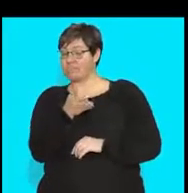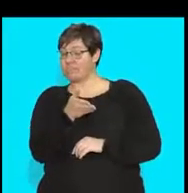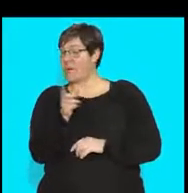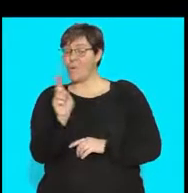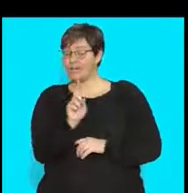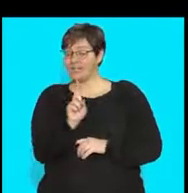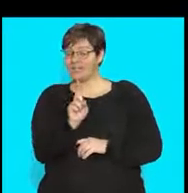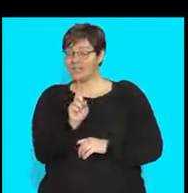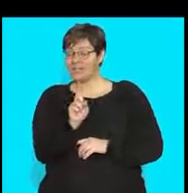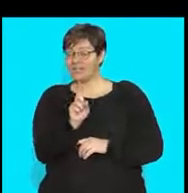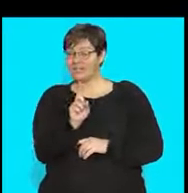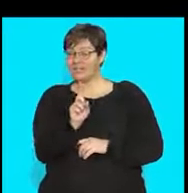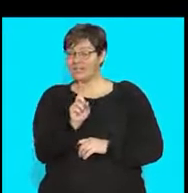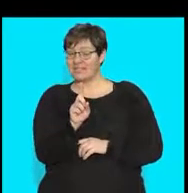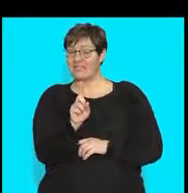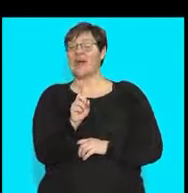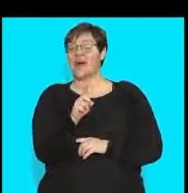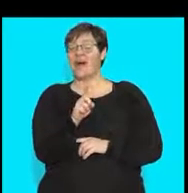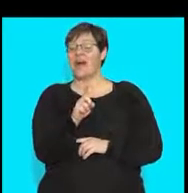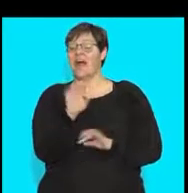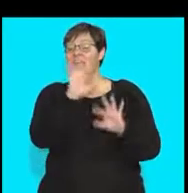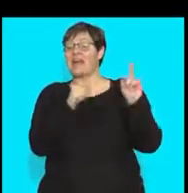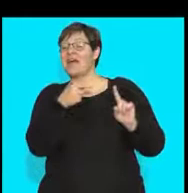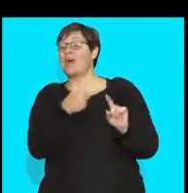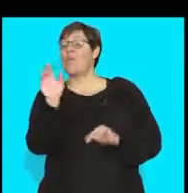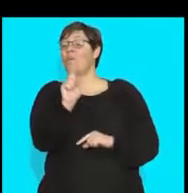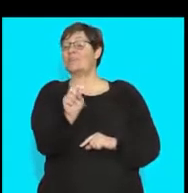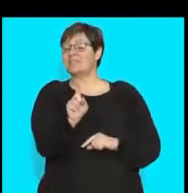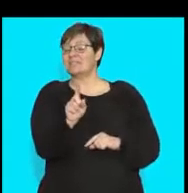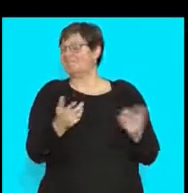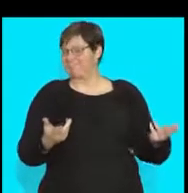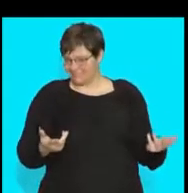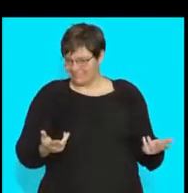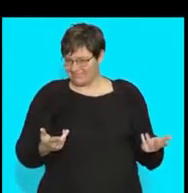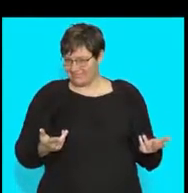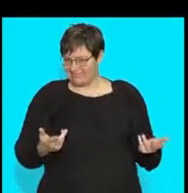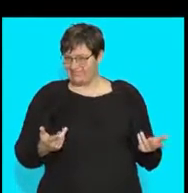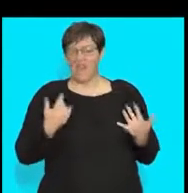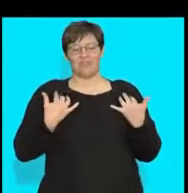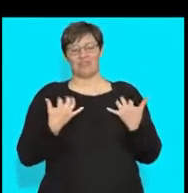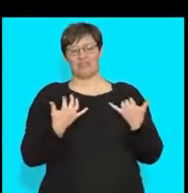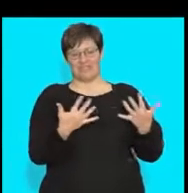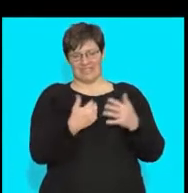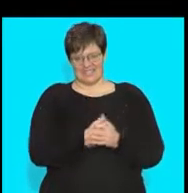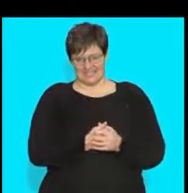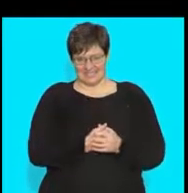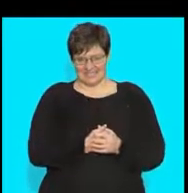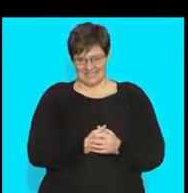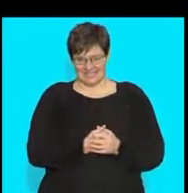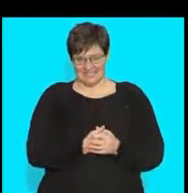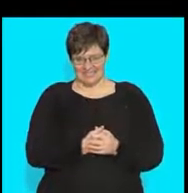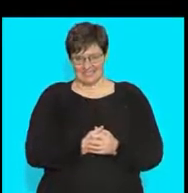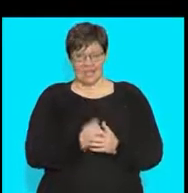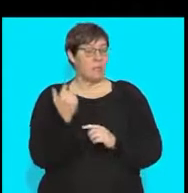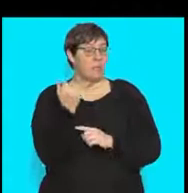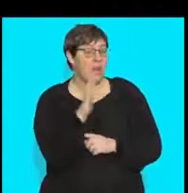the board. What color is chlorophyll? All right, well, it's green.